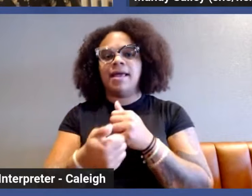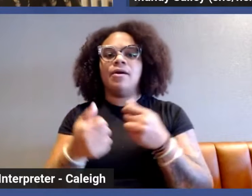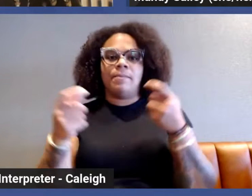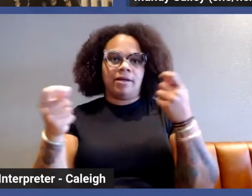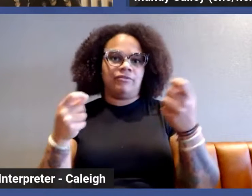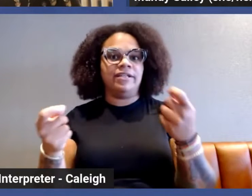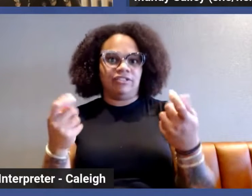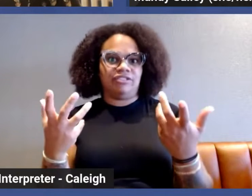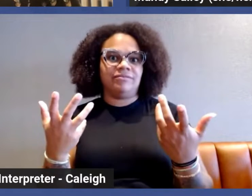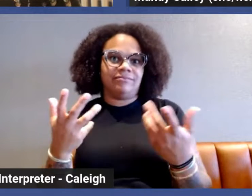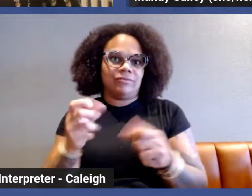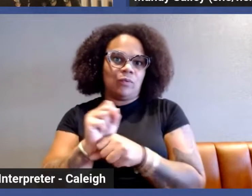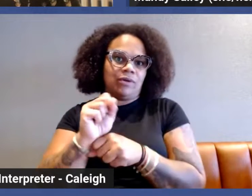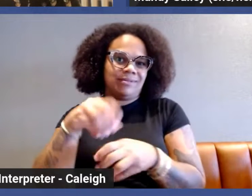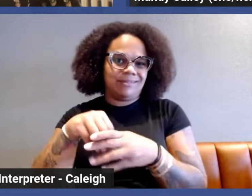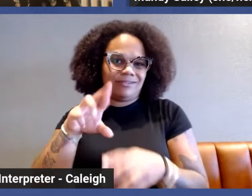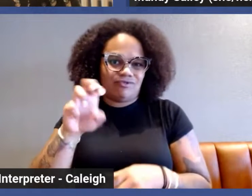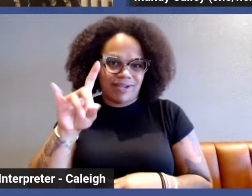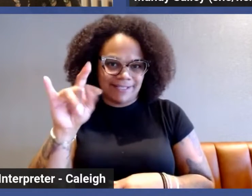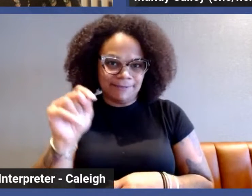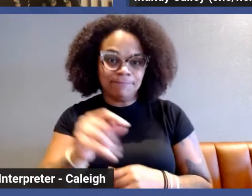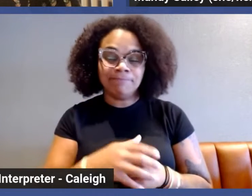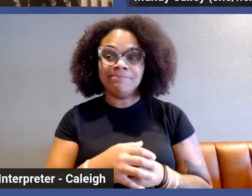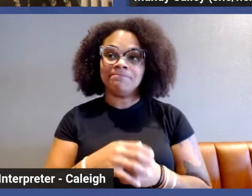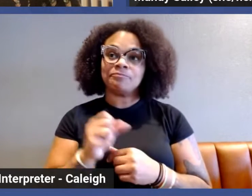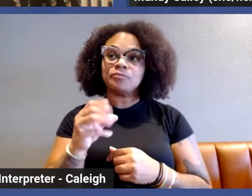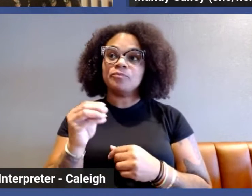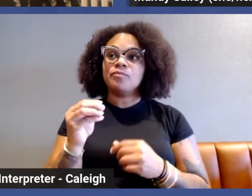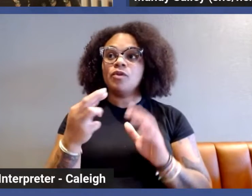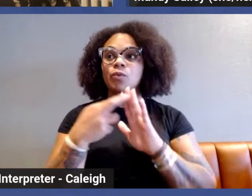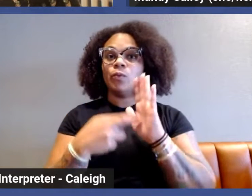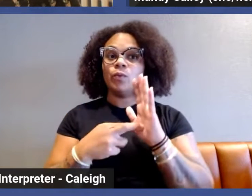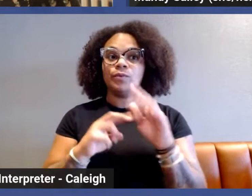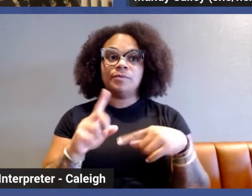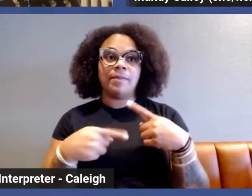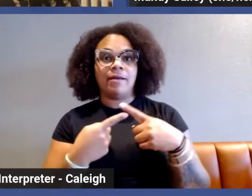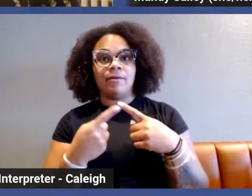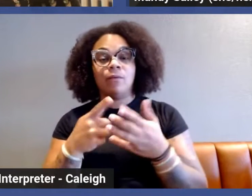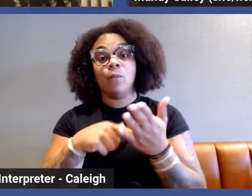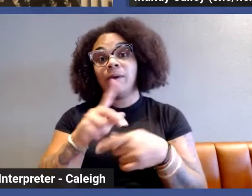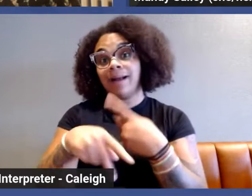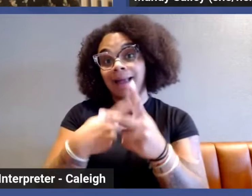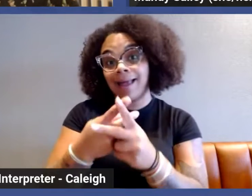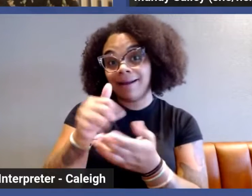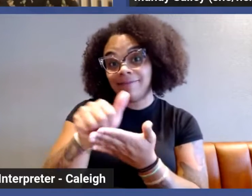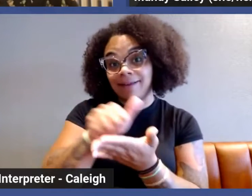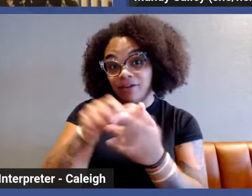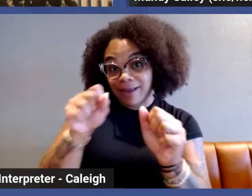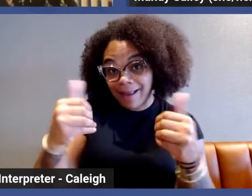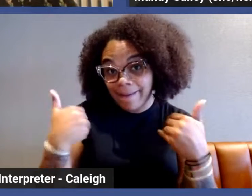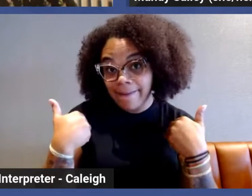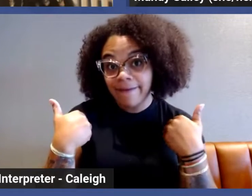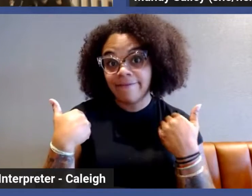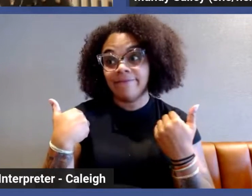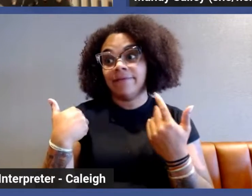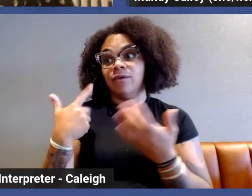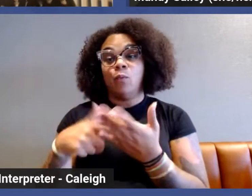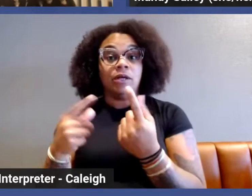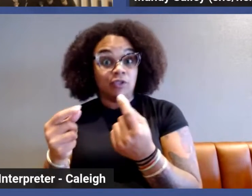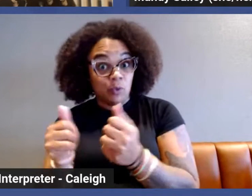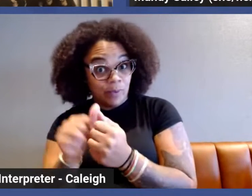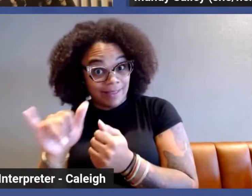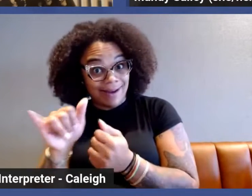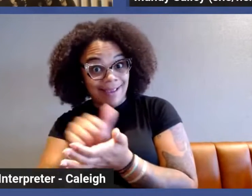it's the rules around what kind of account you can have and what you can do with that account, I guess.